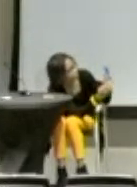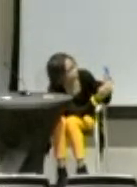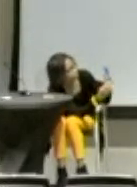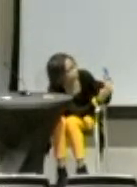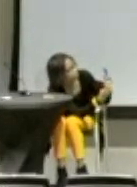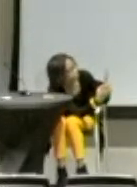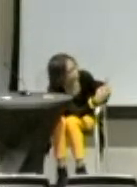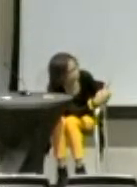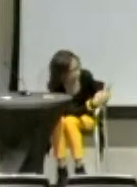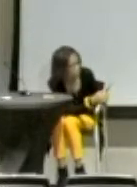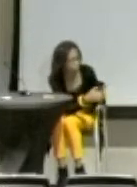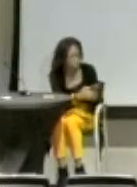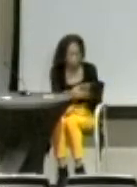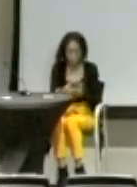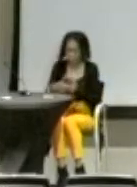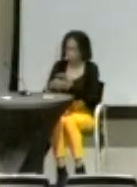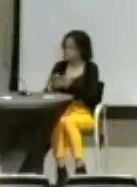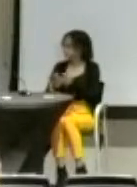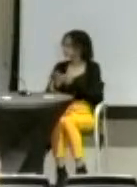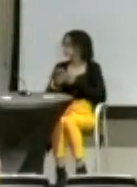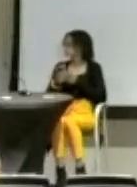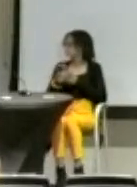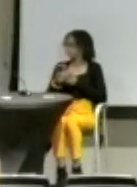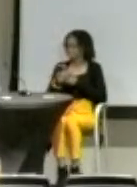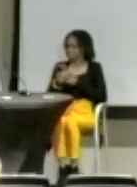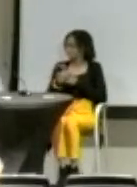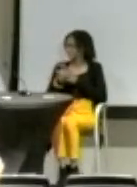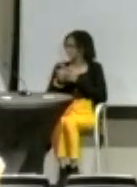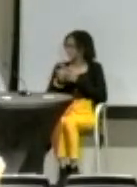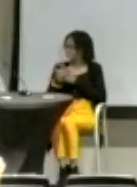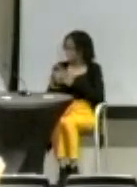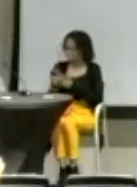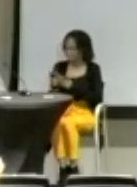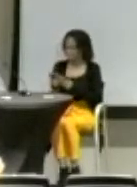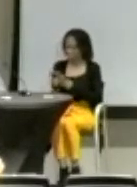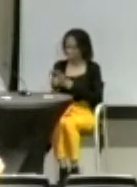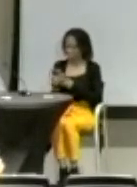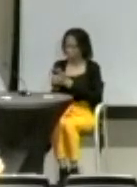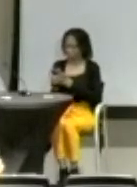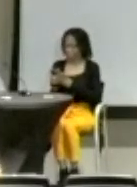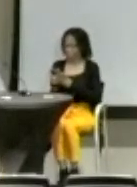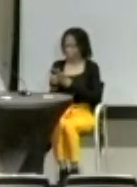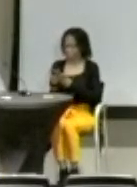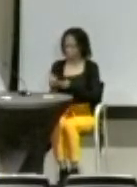to participate. You're gonna hear the word participate a lot from CPP.